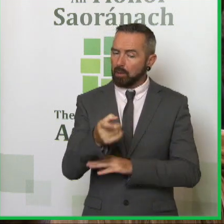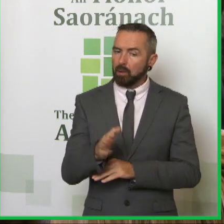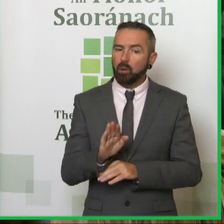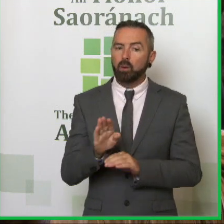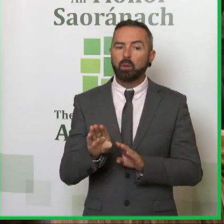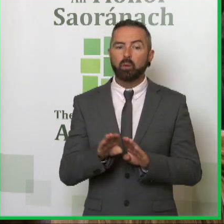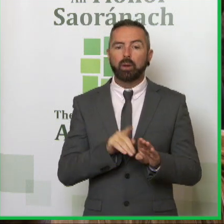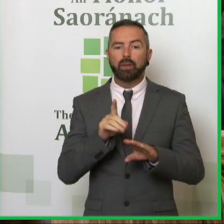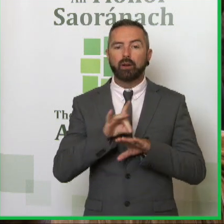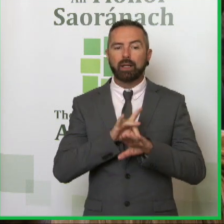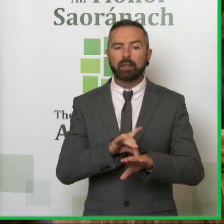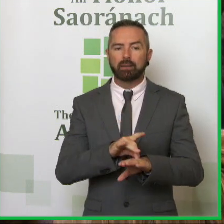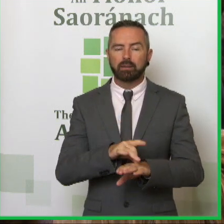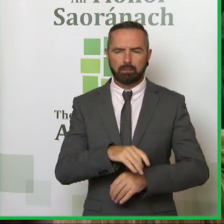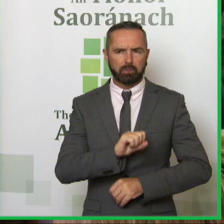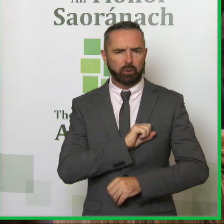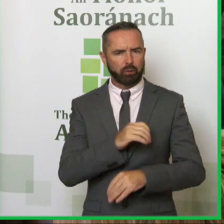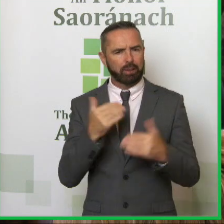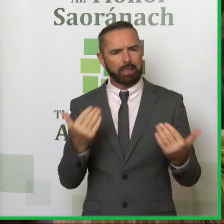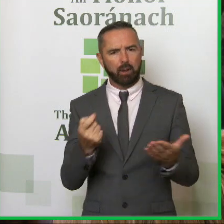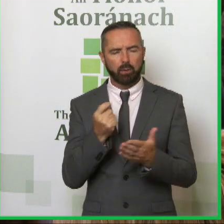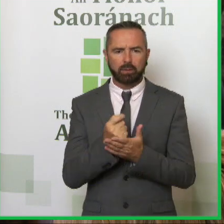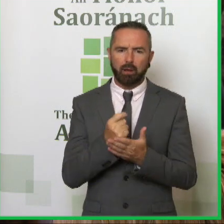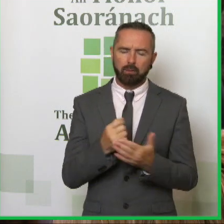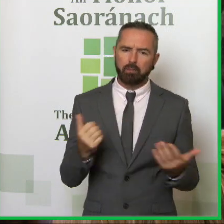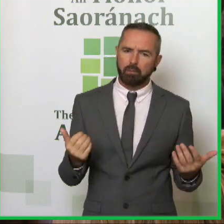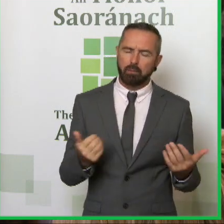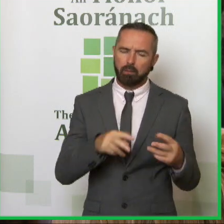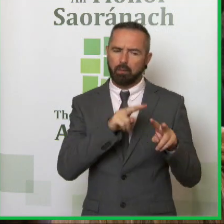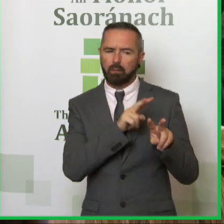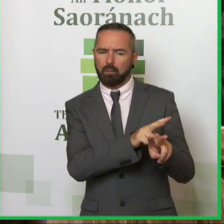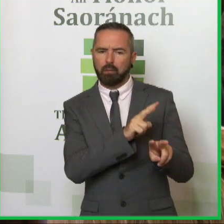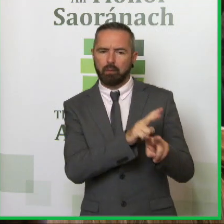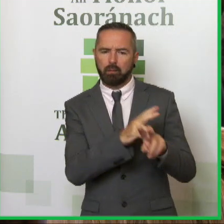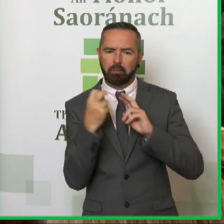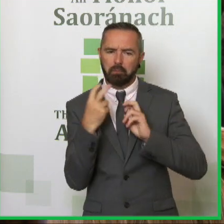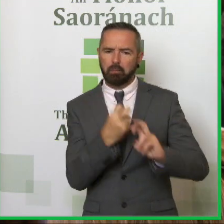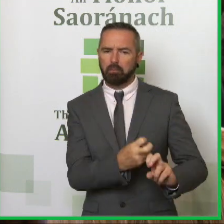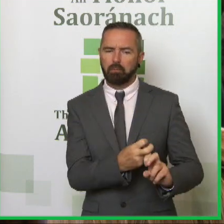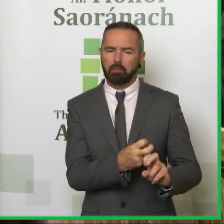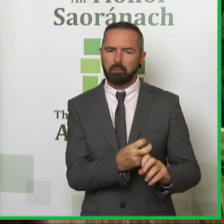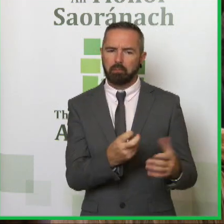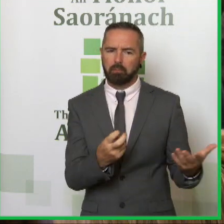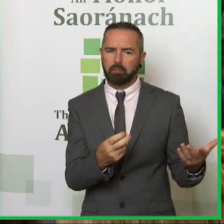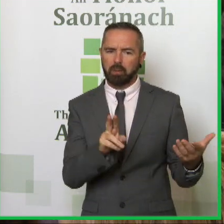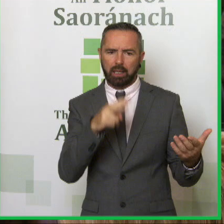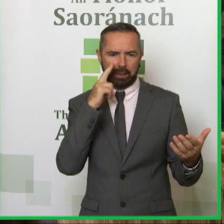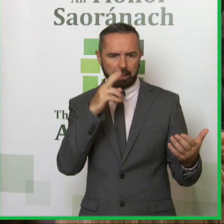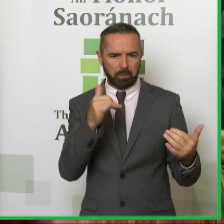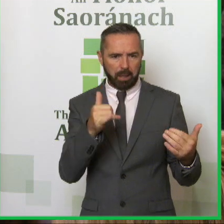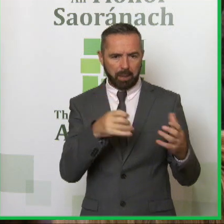illness. Surely it's time that, you know, we looked at, or, you know, could see